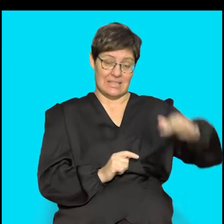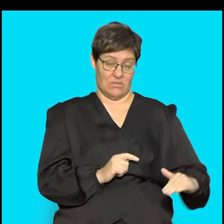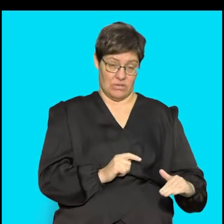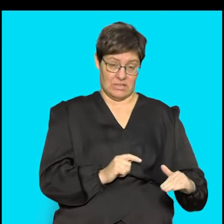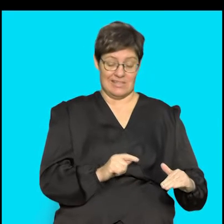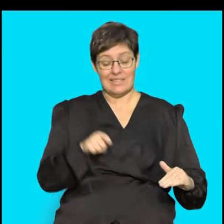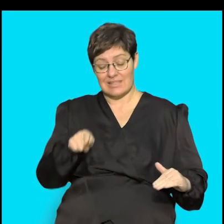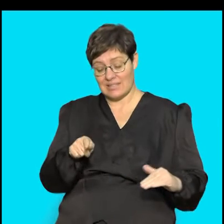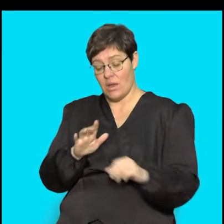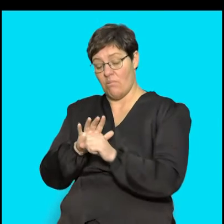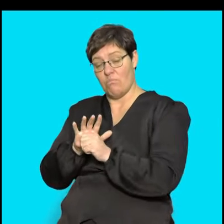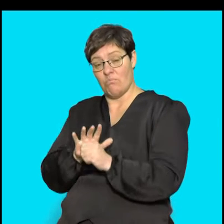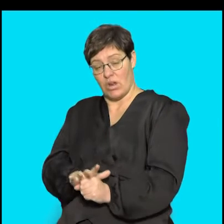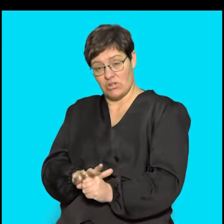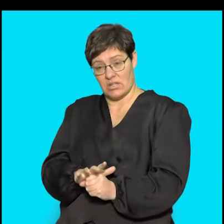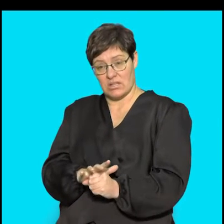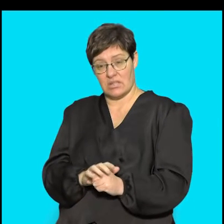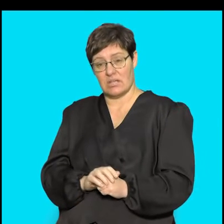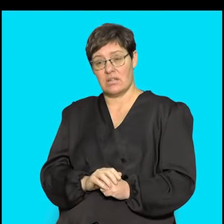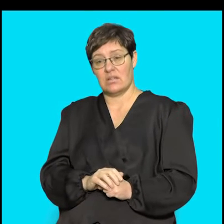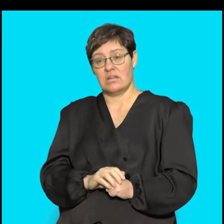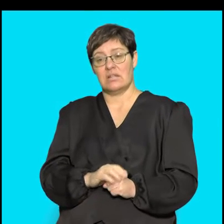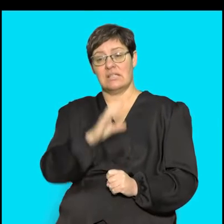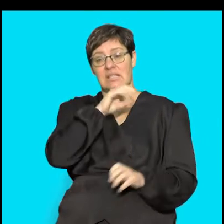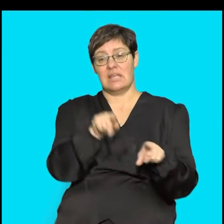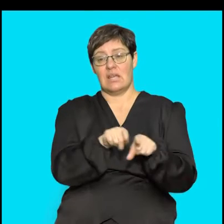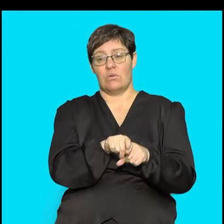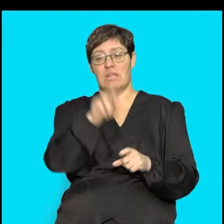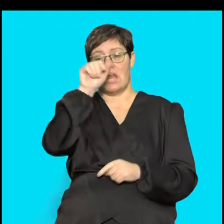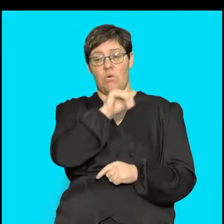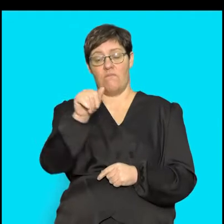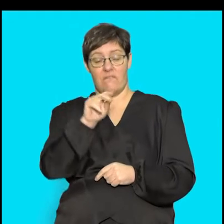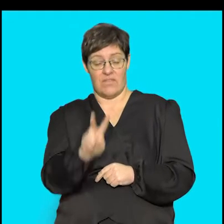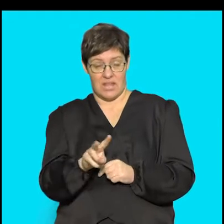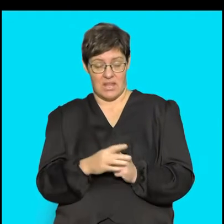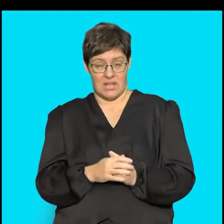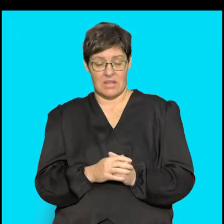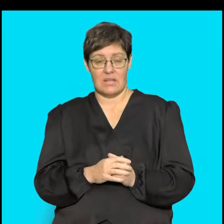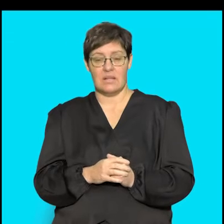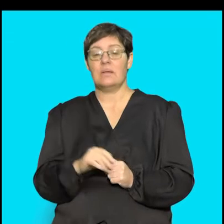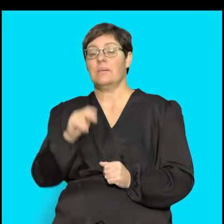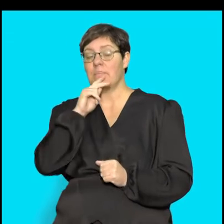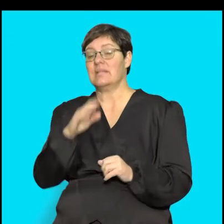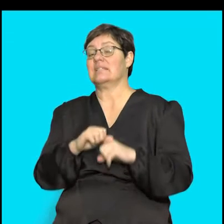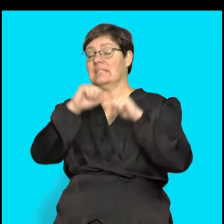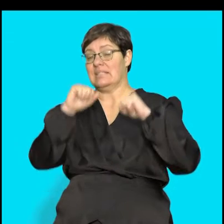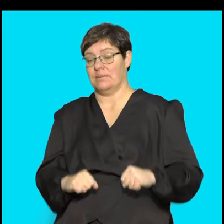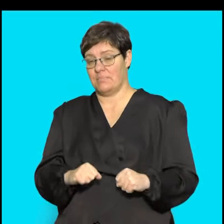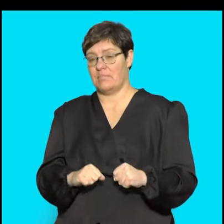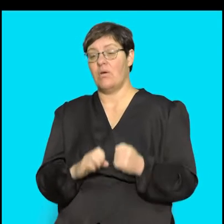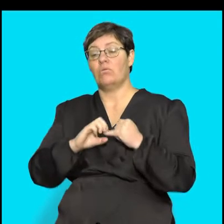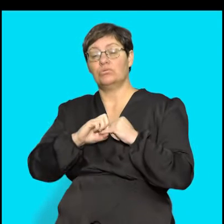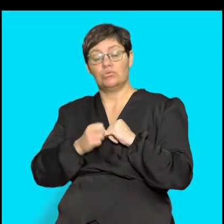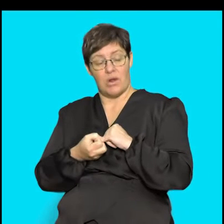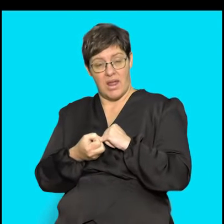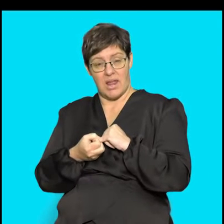decreased, then if you look at C is equal to N over V, then it basically means that the system